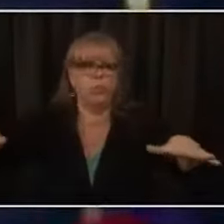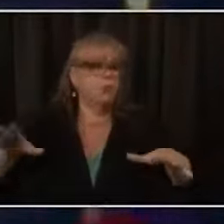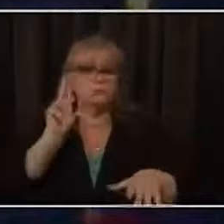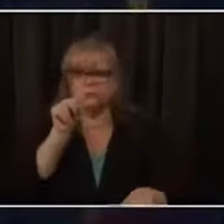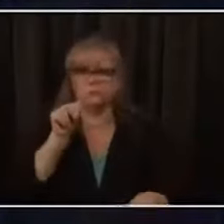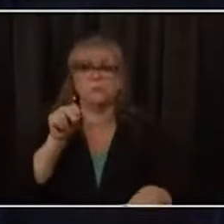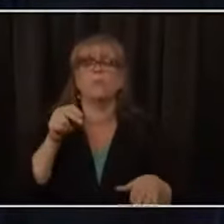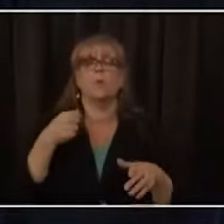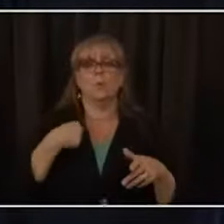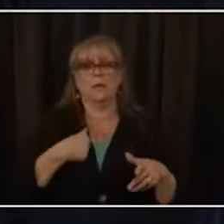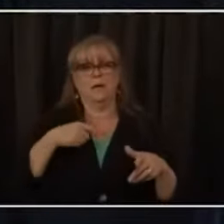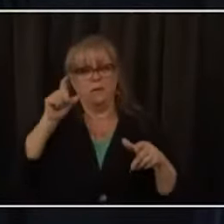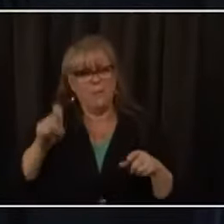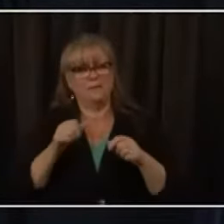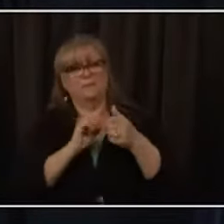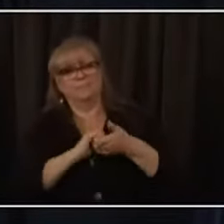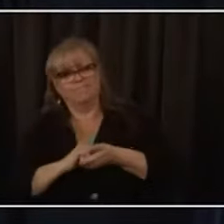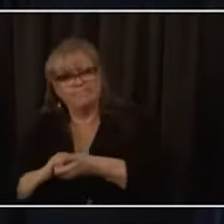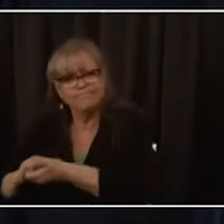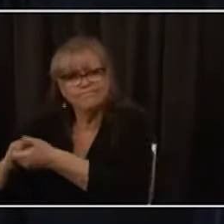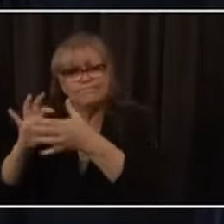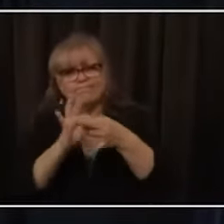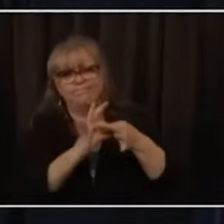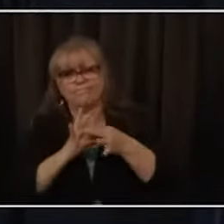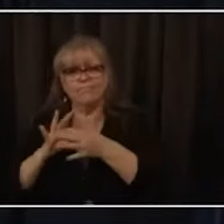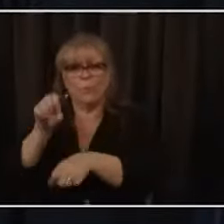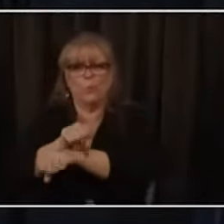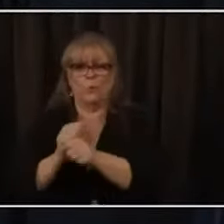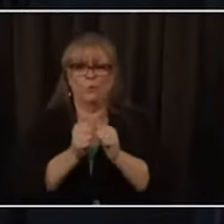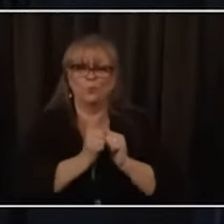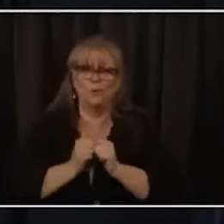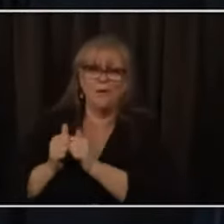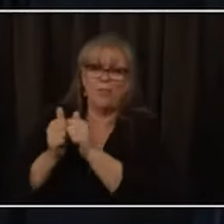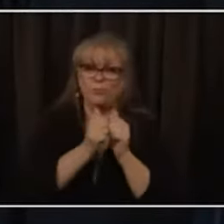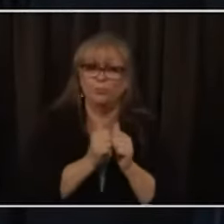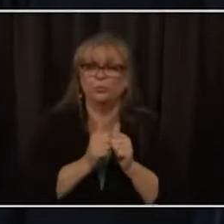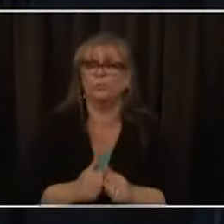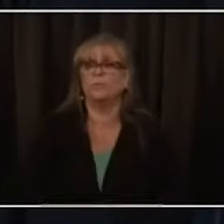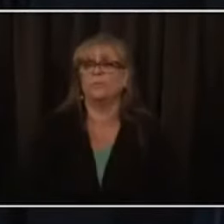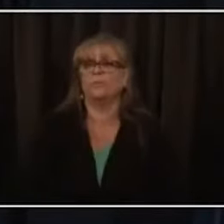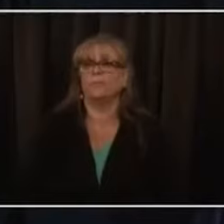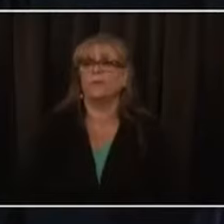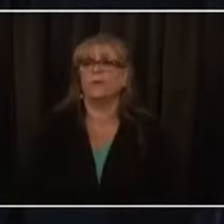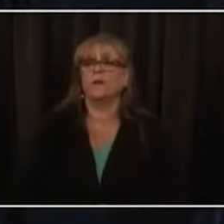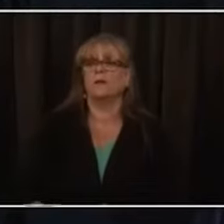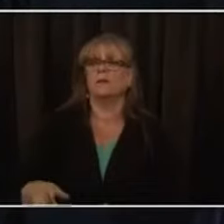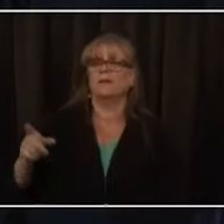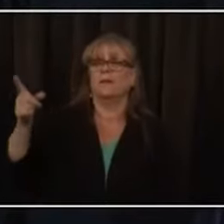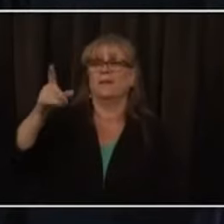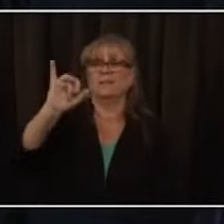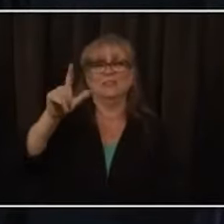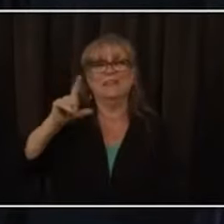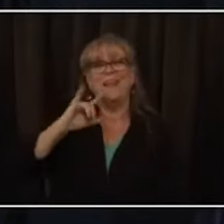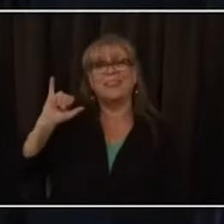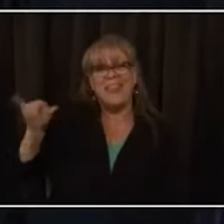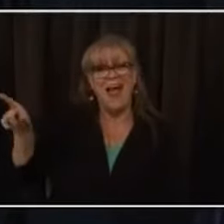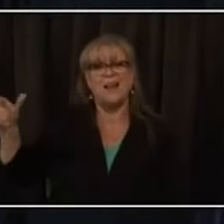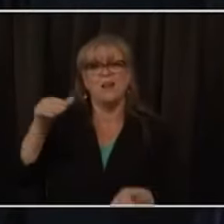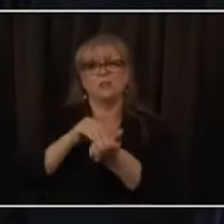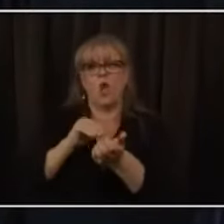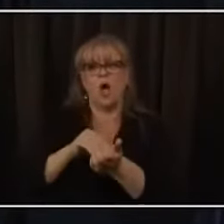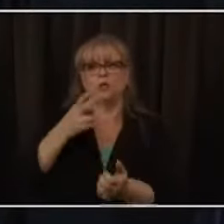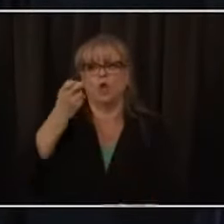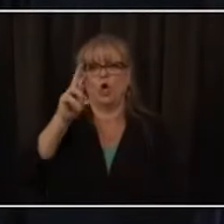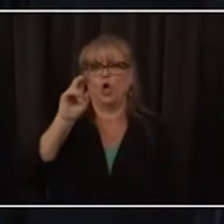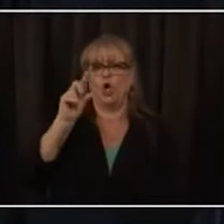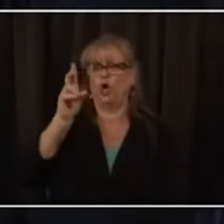That is our own Dr. Rachel Herlihy, who's the state epidemiologist at the Colorado Department of Public Health and Environment. And with that, I